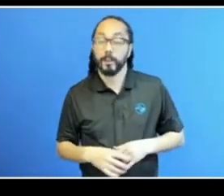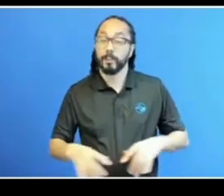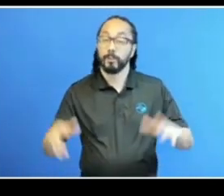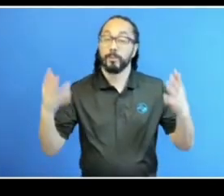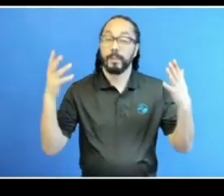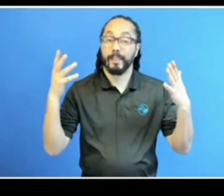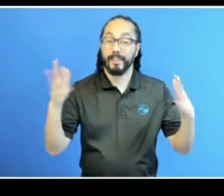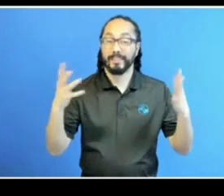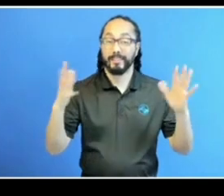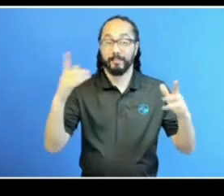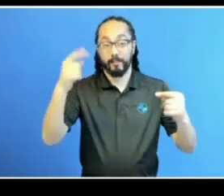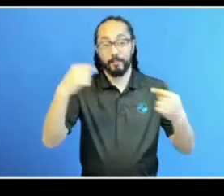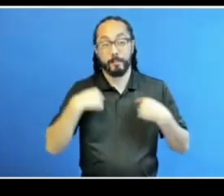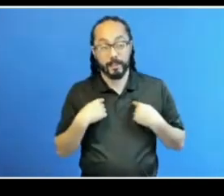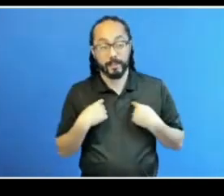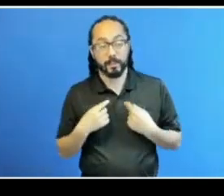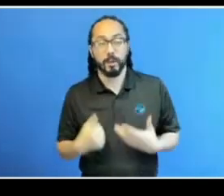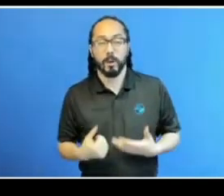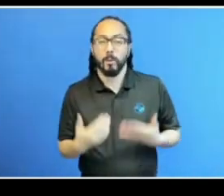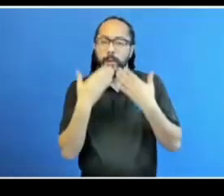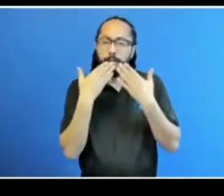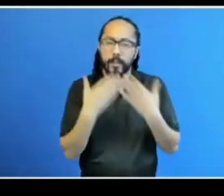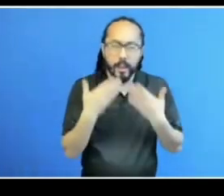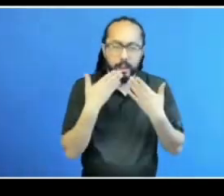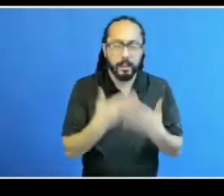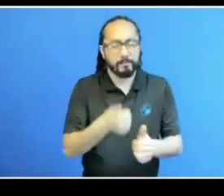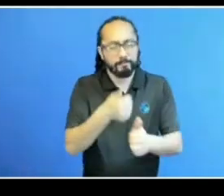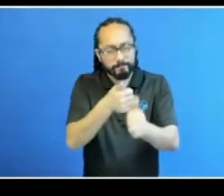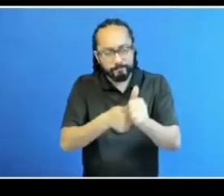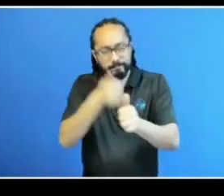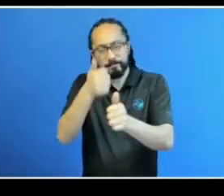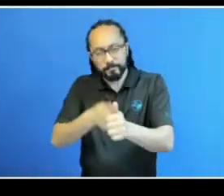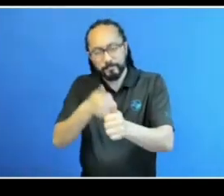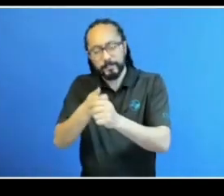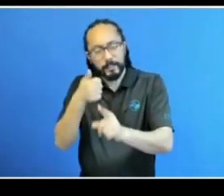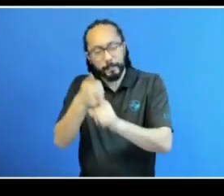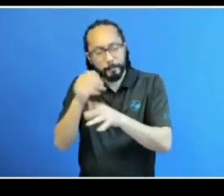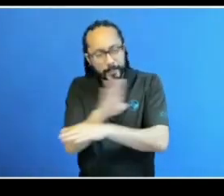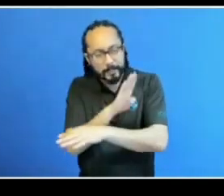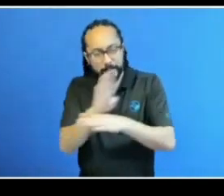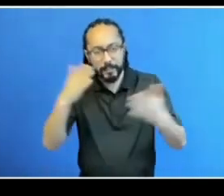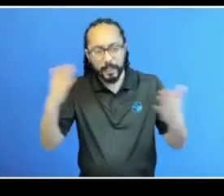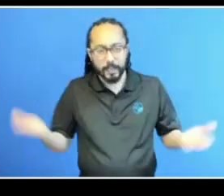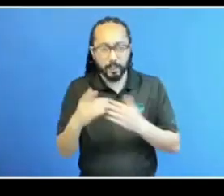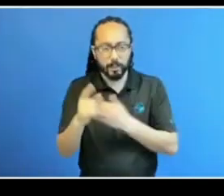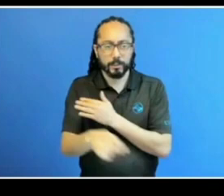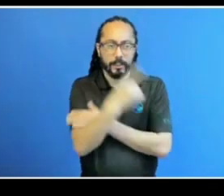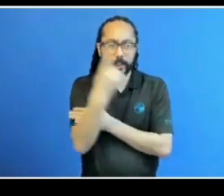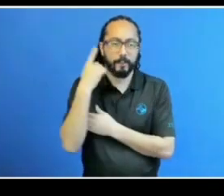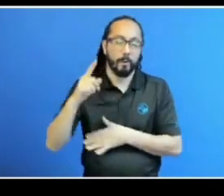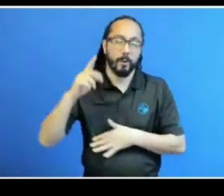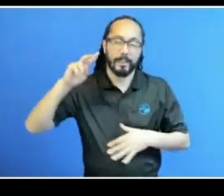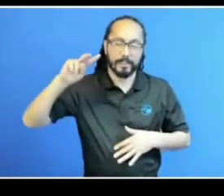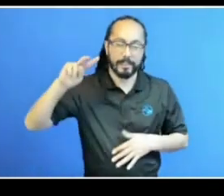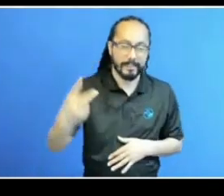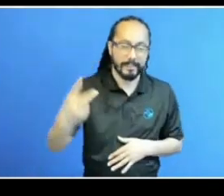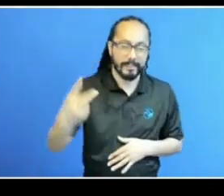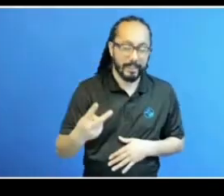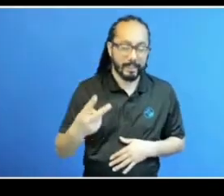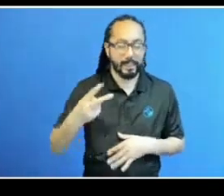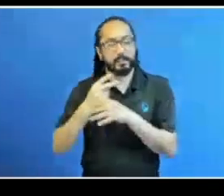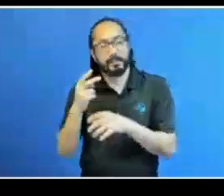for me. I just want to thank each and every entrepreneur that is here today for this second annual Ask a